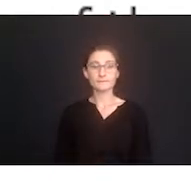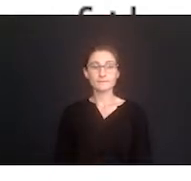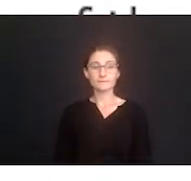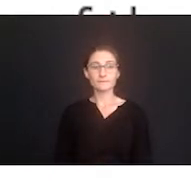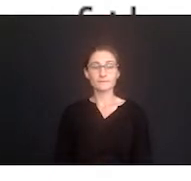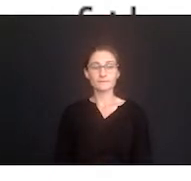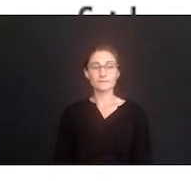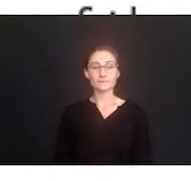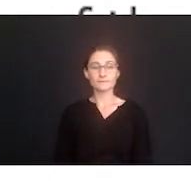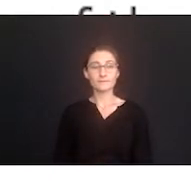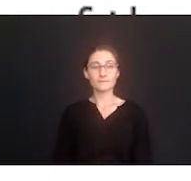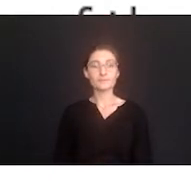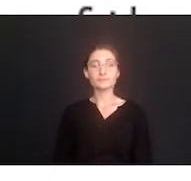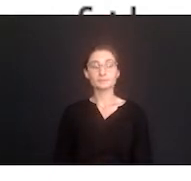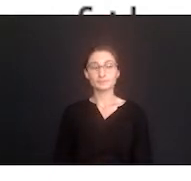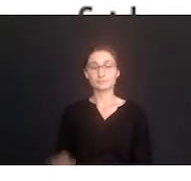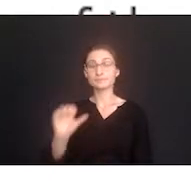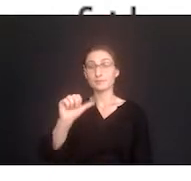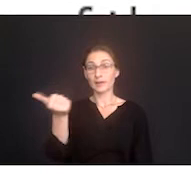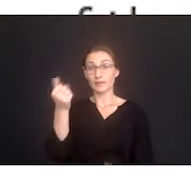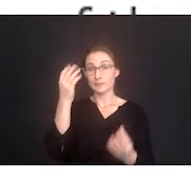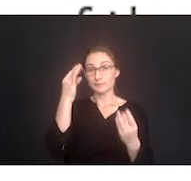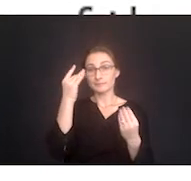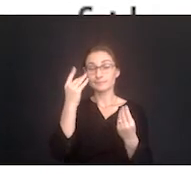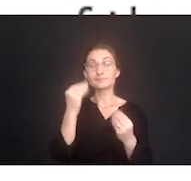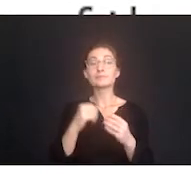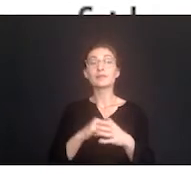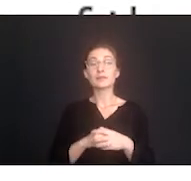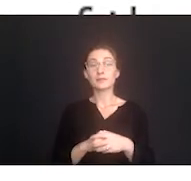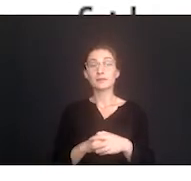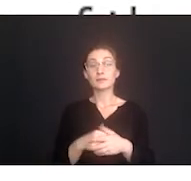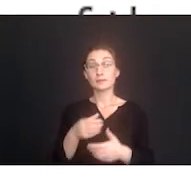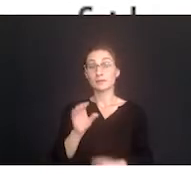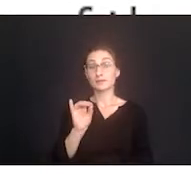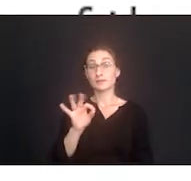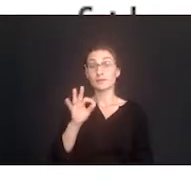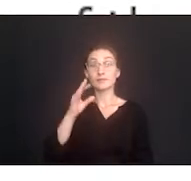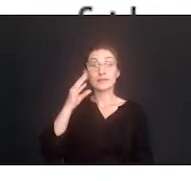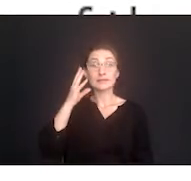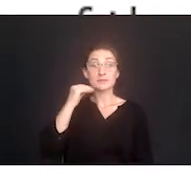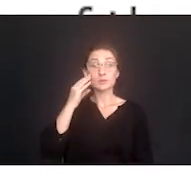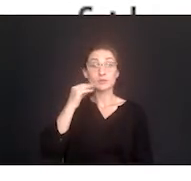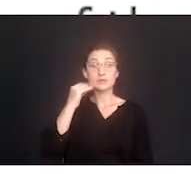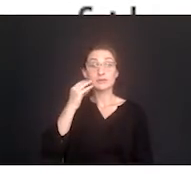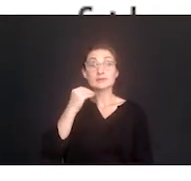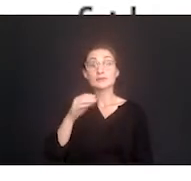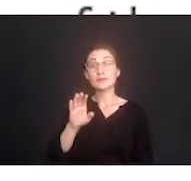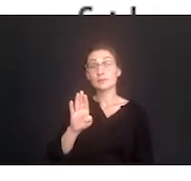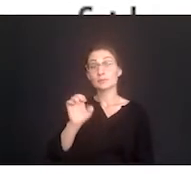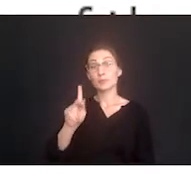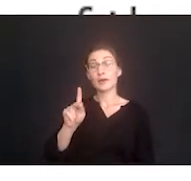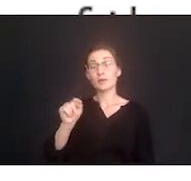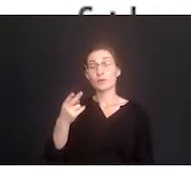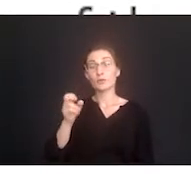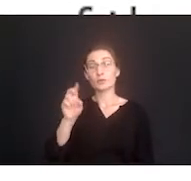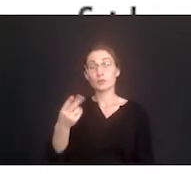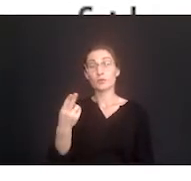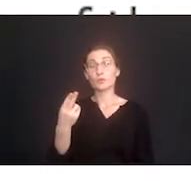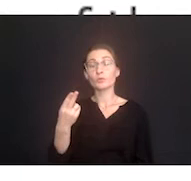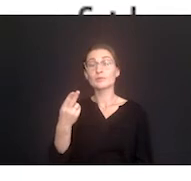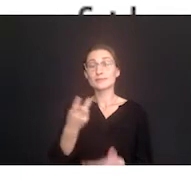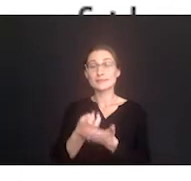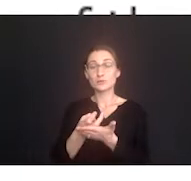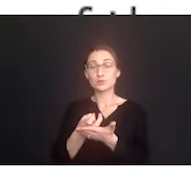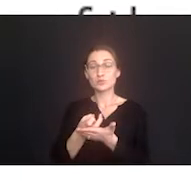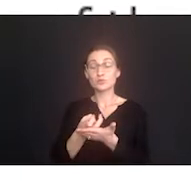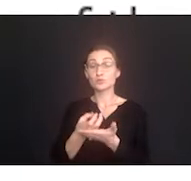epilepsy diagnosis? Another factor is whether or not they have breakthrough seizures or intractable epilepsy. Is this person able to